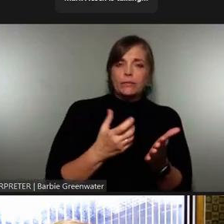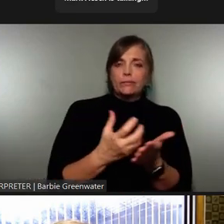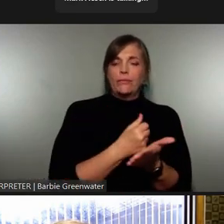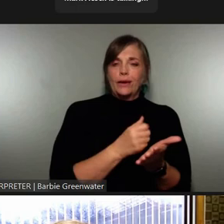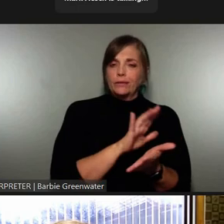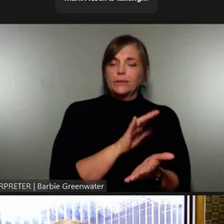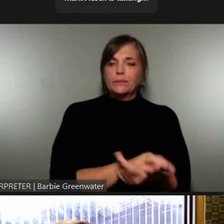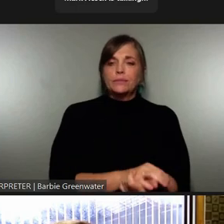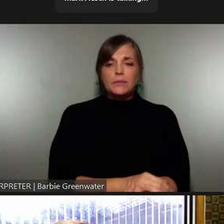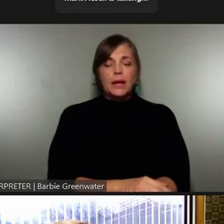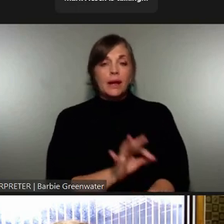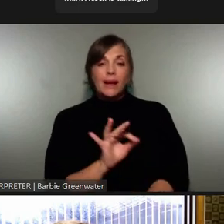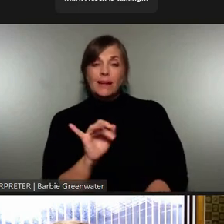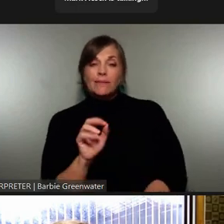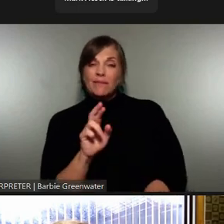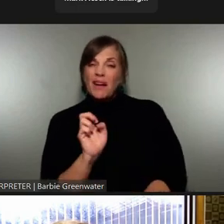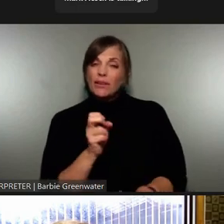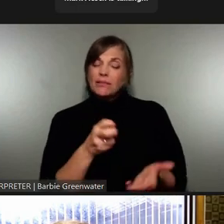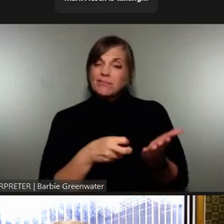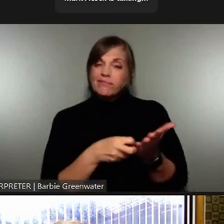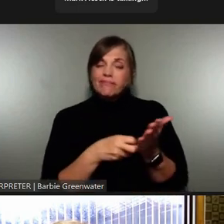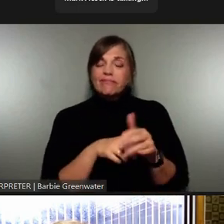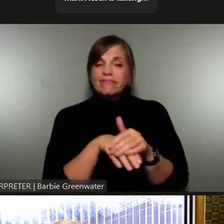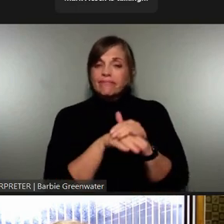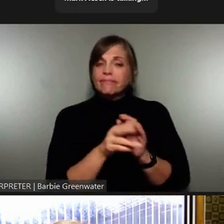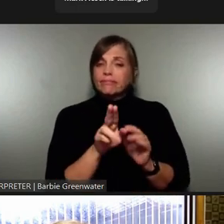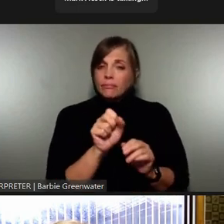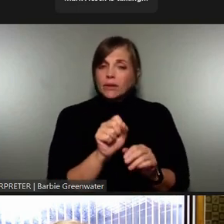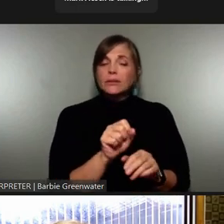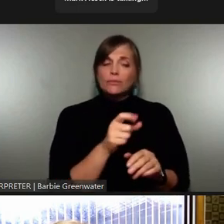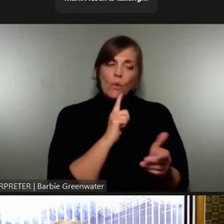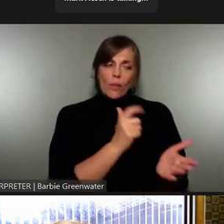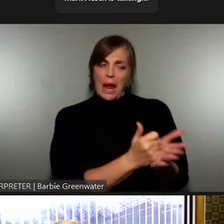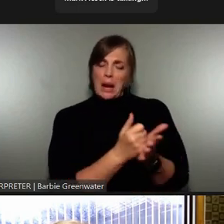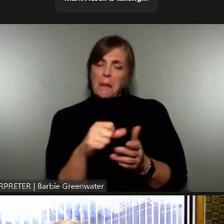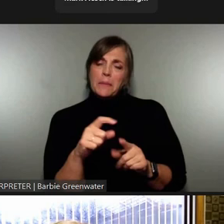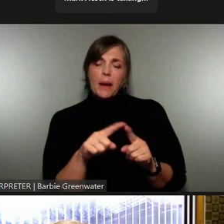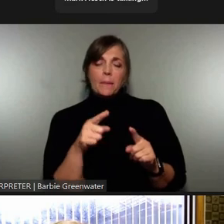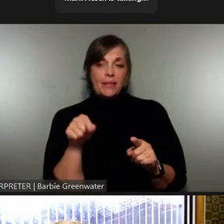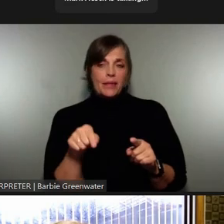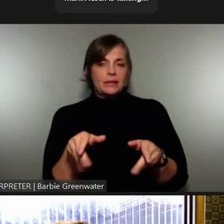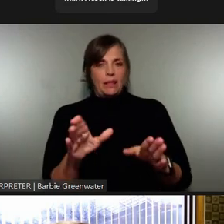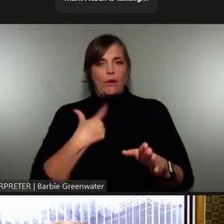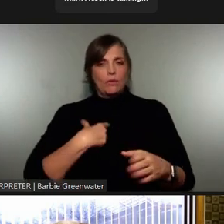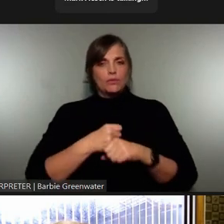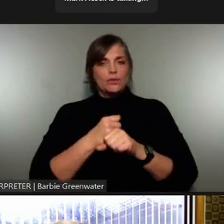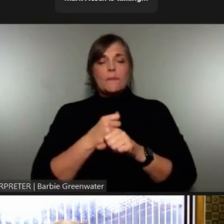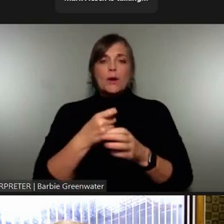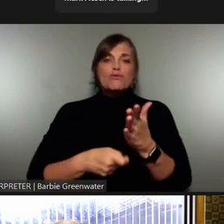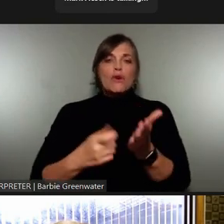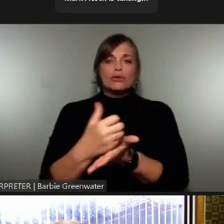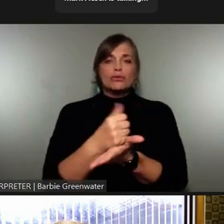revenue irrelevant. We certainly didn't do that, but it allowed us to drive cost recovery. As most agencies have